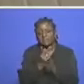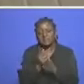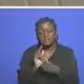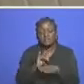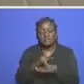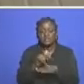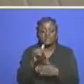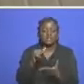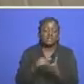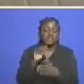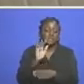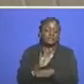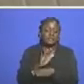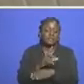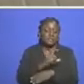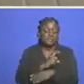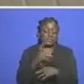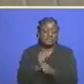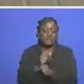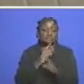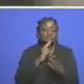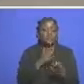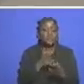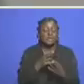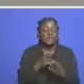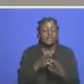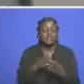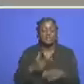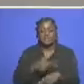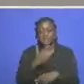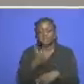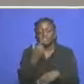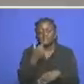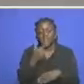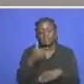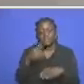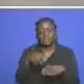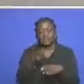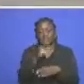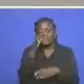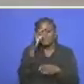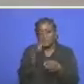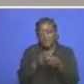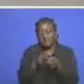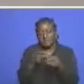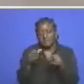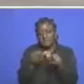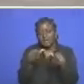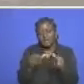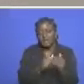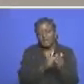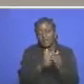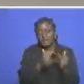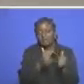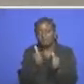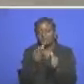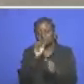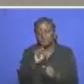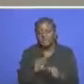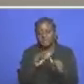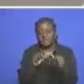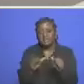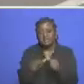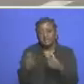receiving reports of gunshots in the Faith Avenue South area in a plaza just across the road from the Anatole Rogers Senior High School. Police